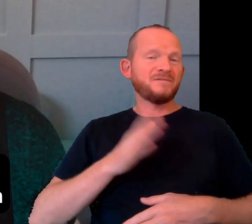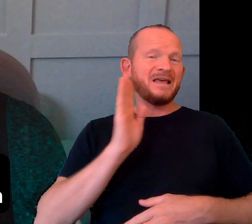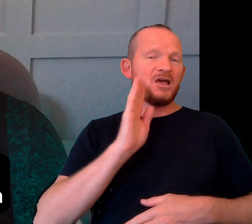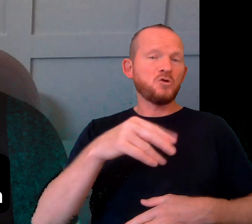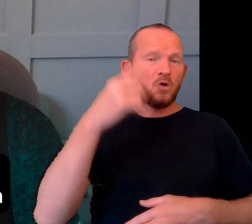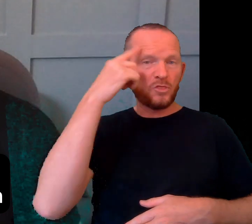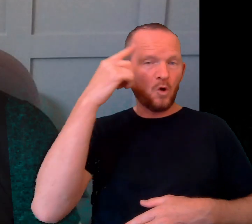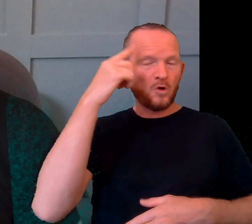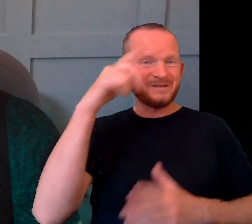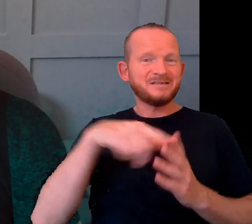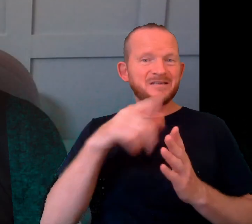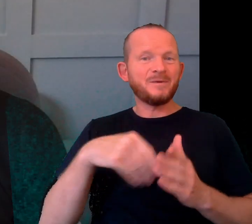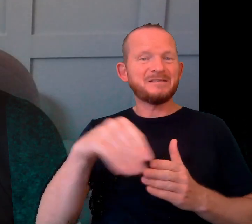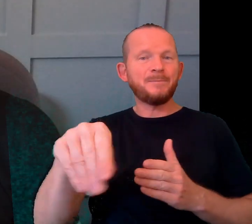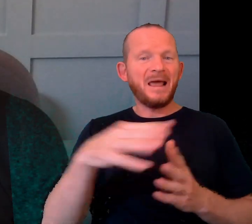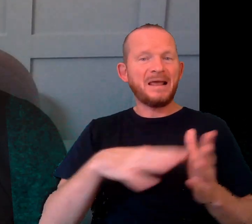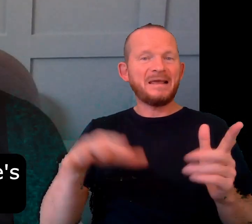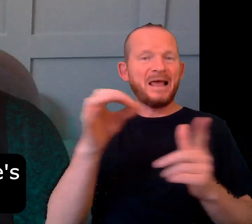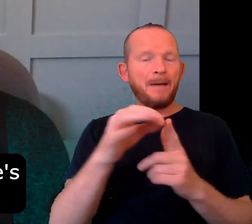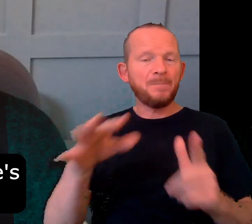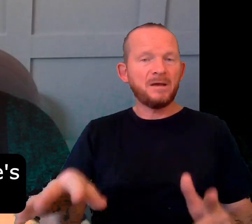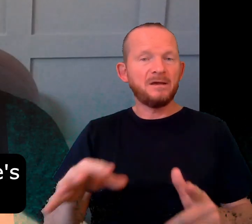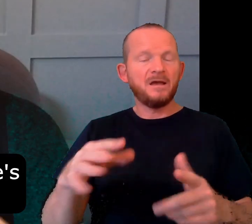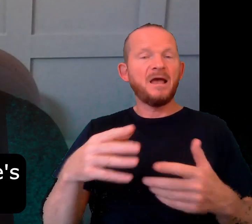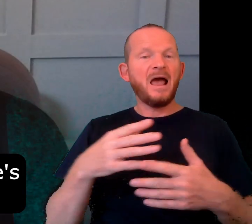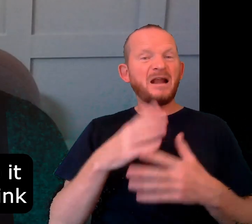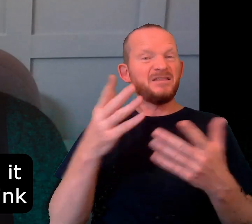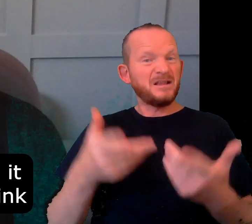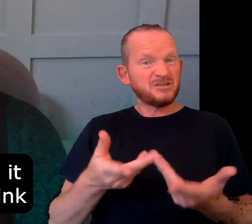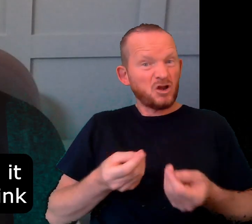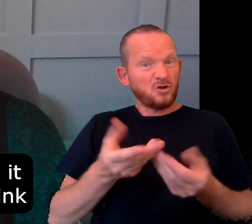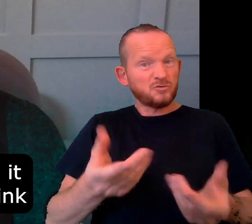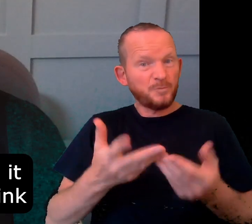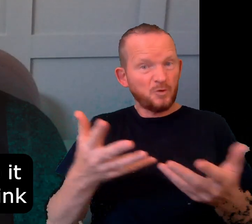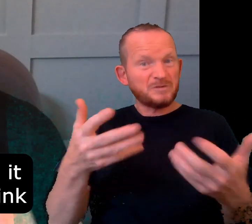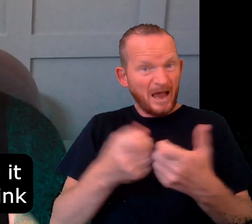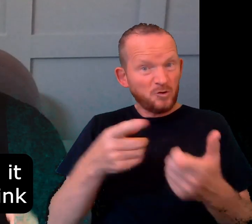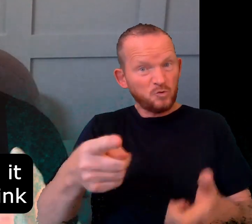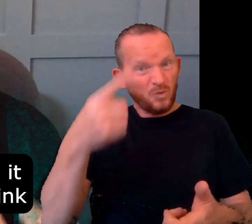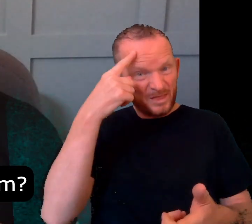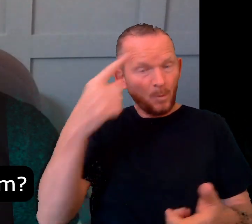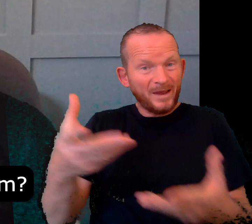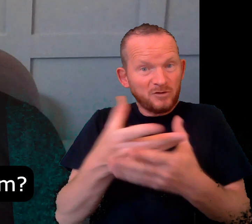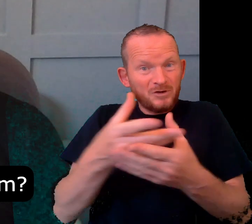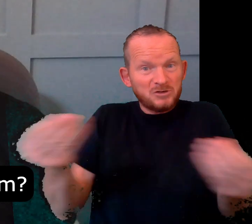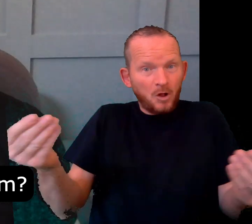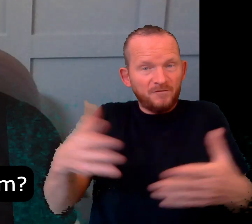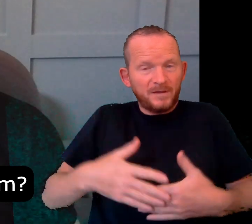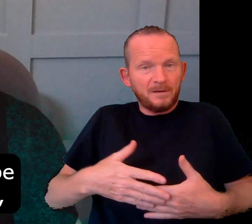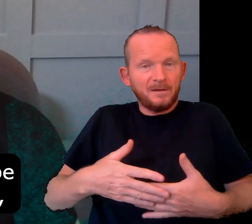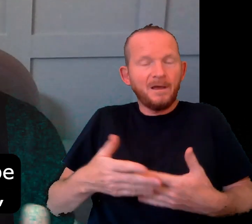love to hear your thoughts on the disability pay gap. Do you think there's anything else that contributes to it, and how do you think we can